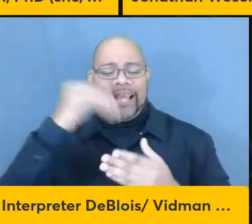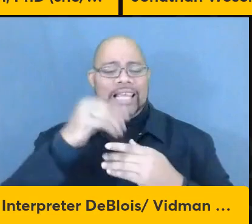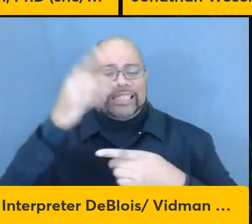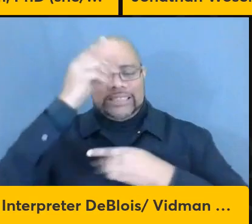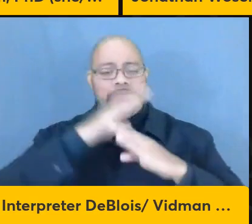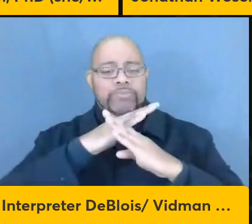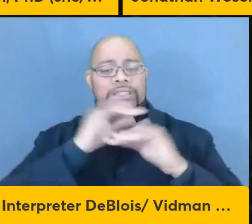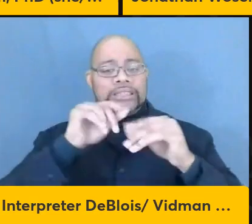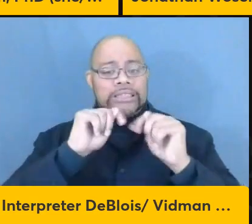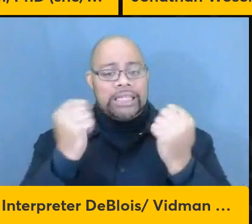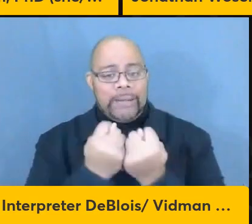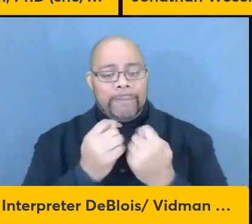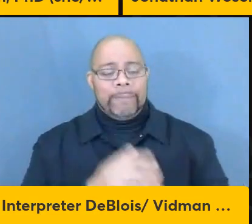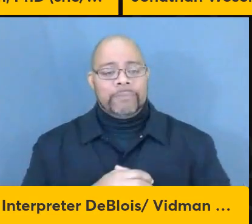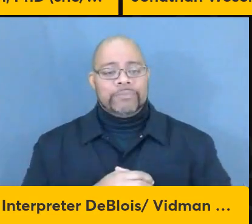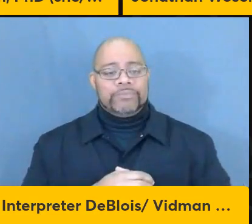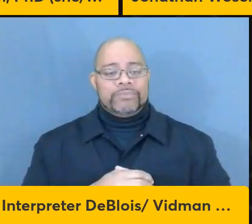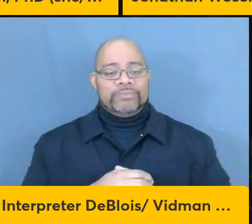team.